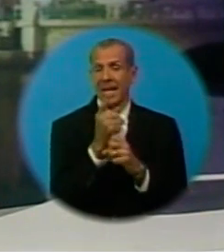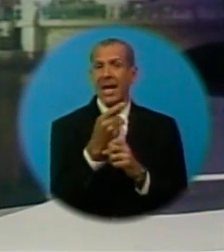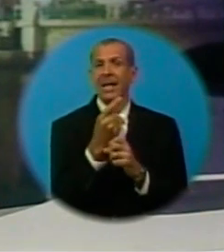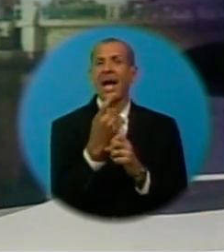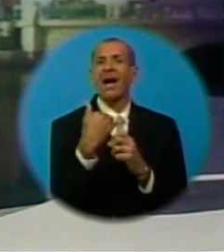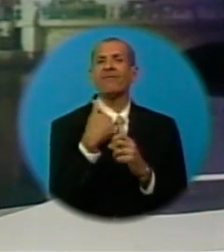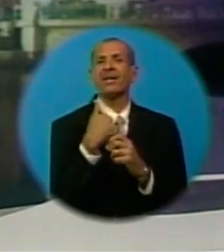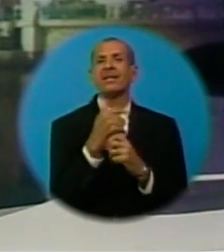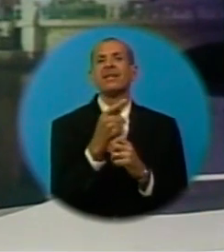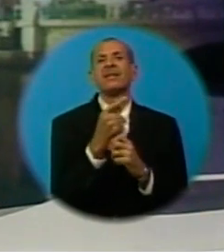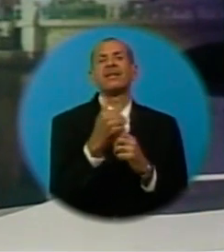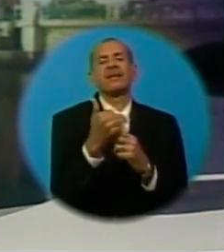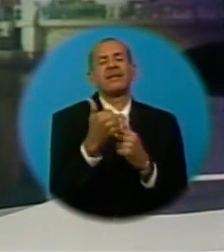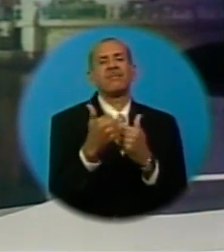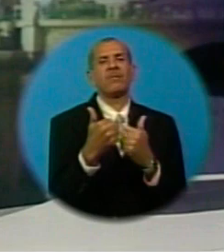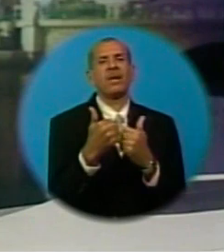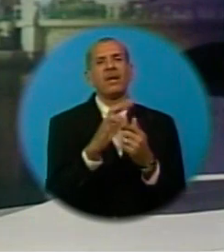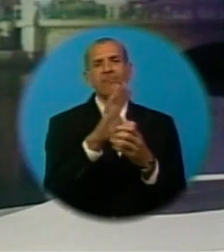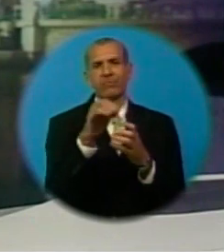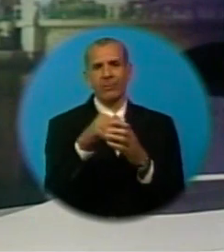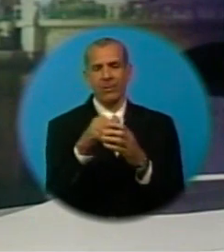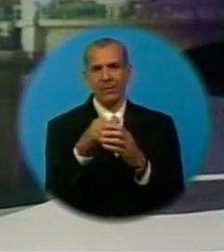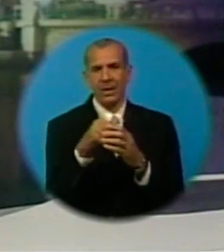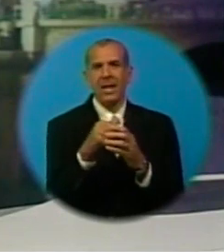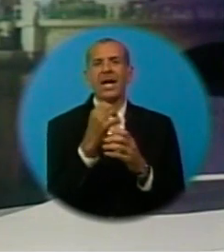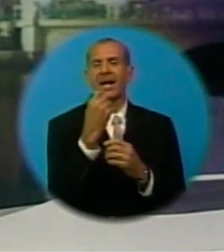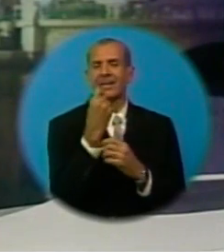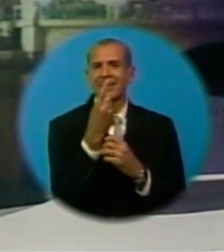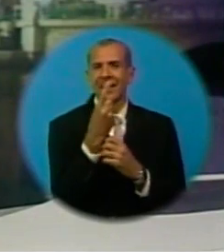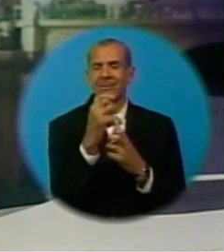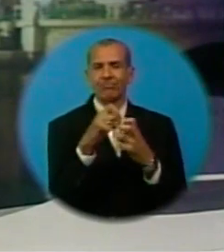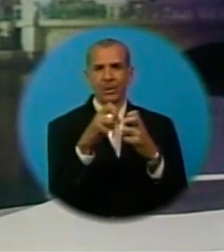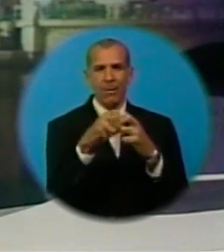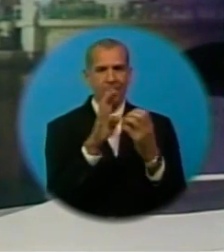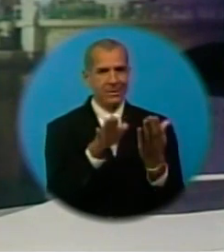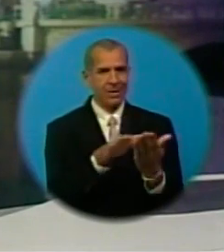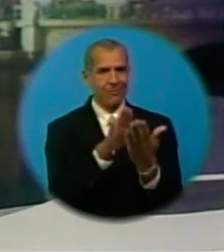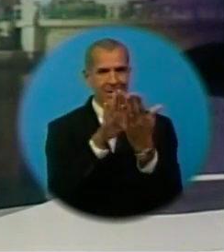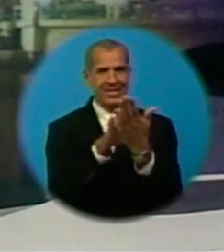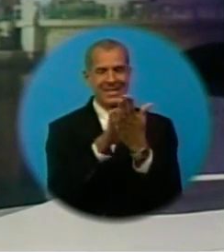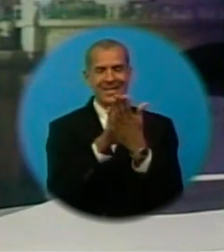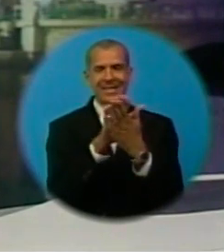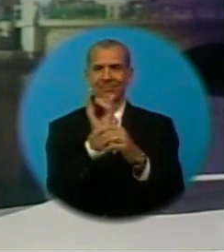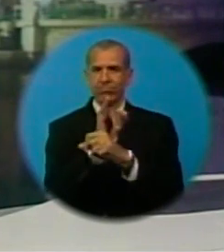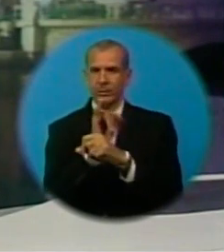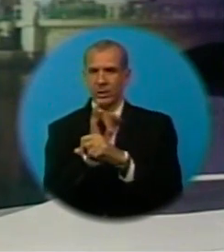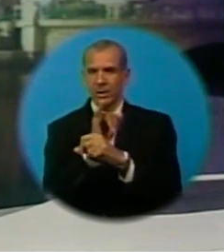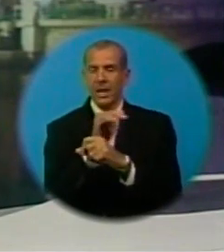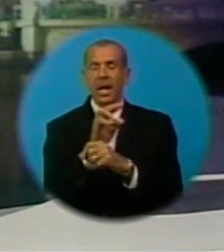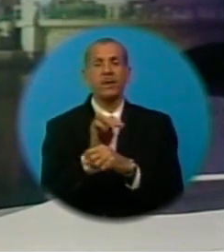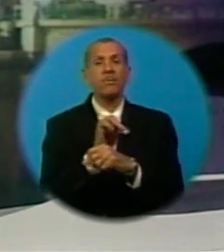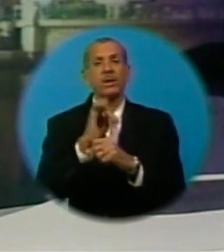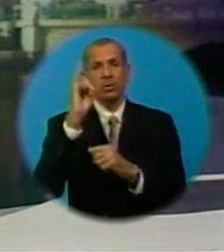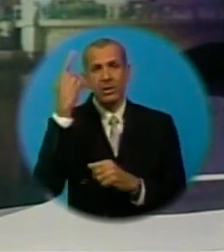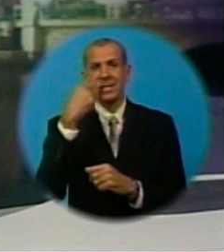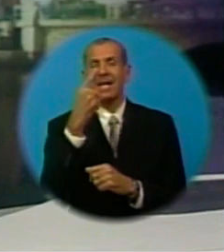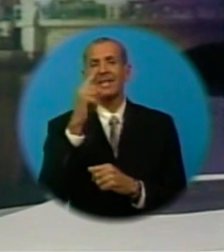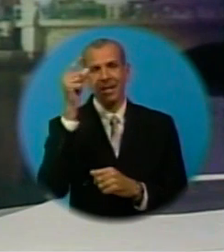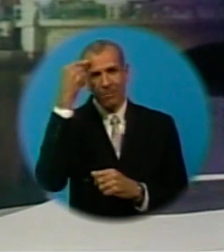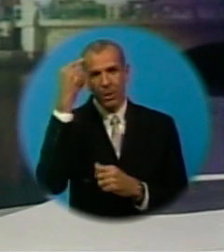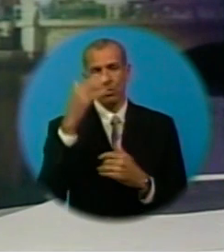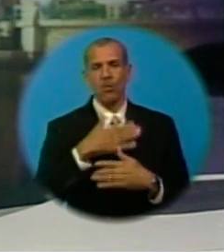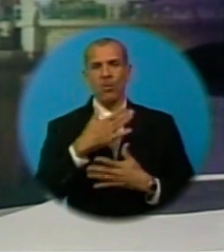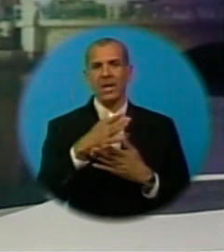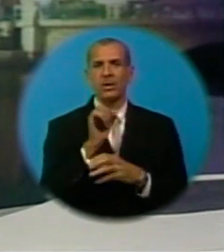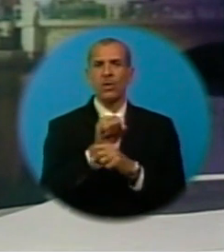having once been a part of the organization's leadership, he understood the issues facing that institution. Minister Jones says that the government is willing to work with